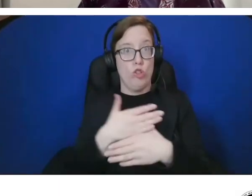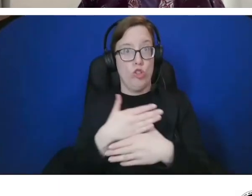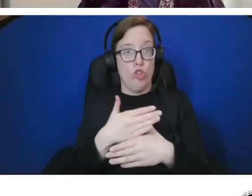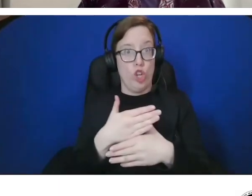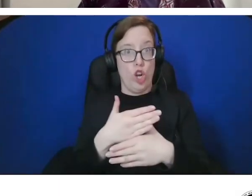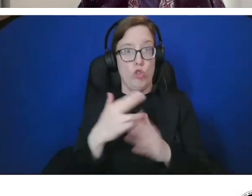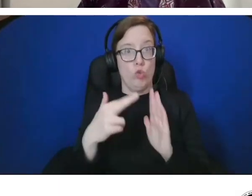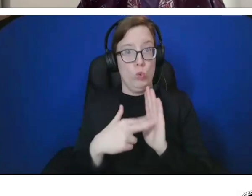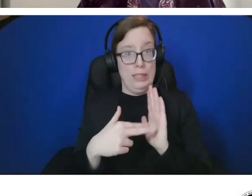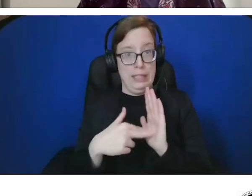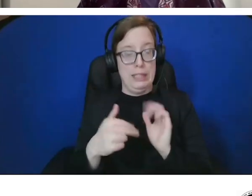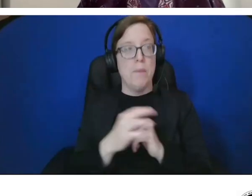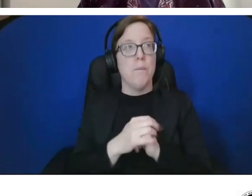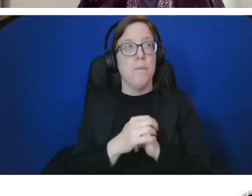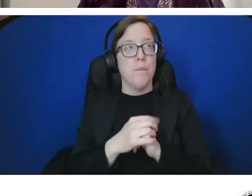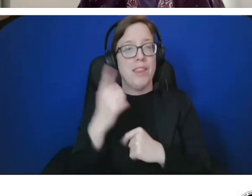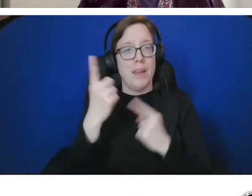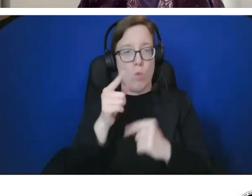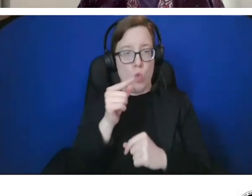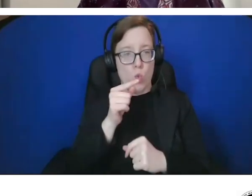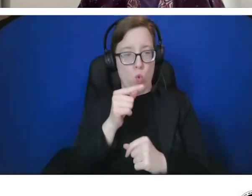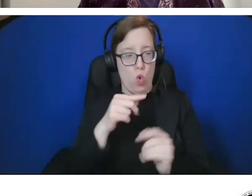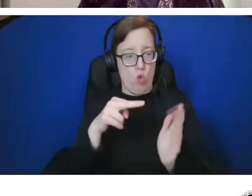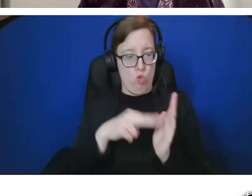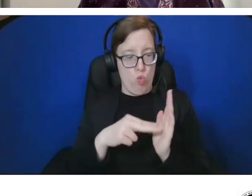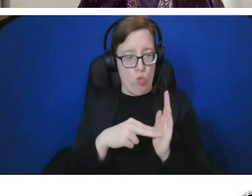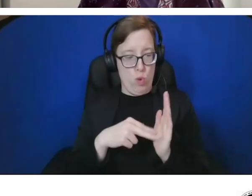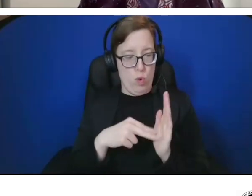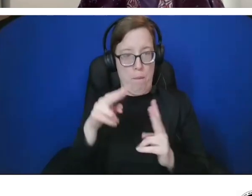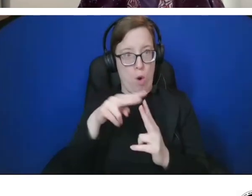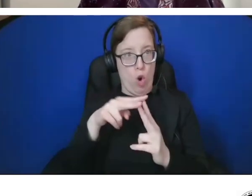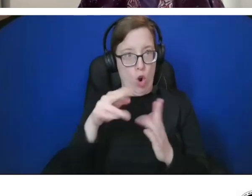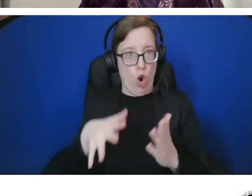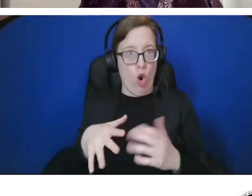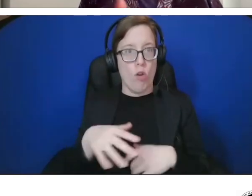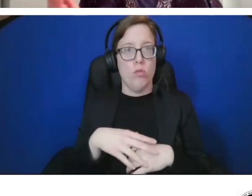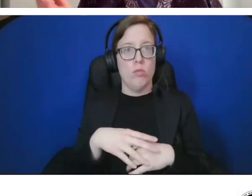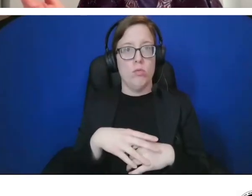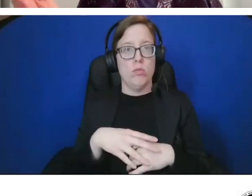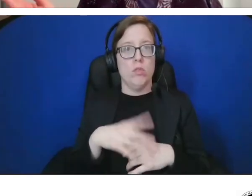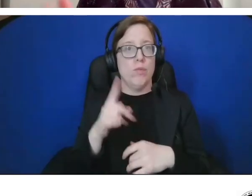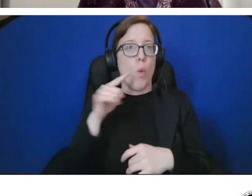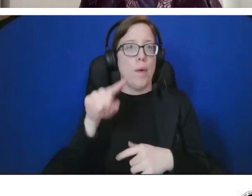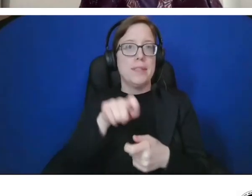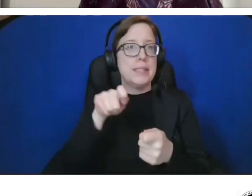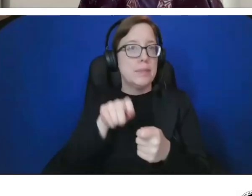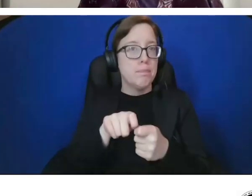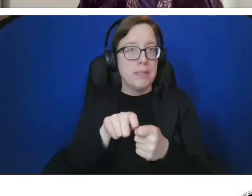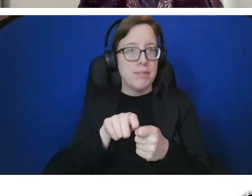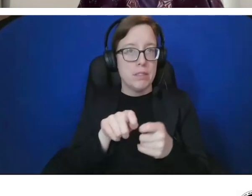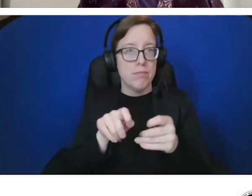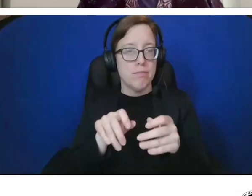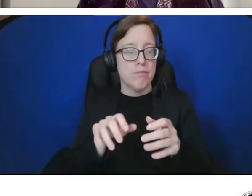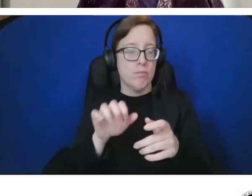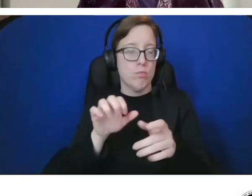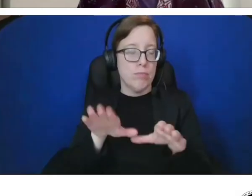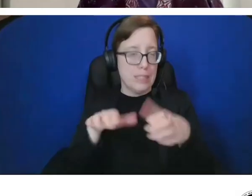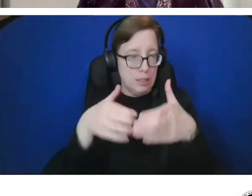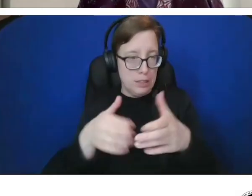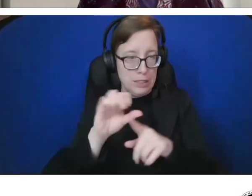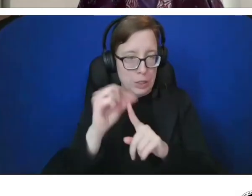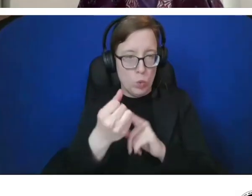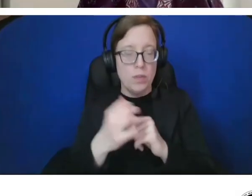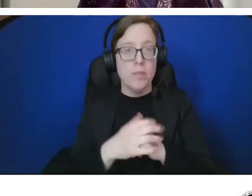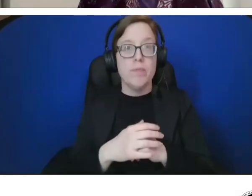share reading. We want to think about who the reading partners are or who they are in a particular situation. Is